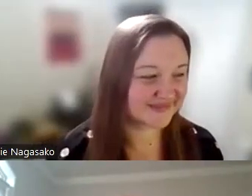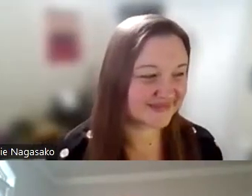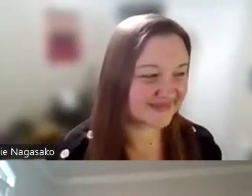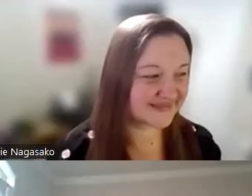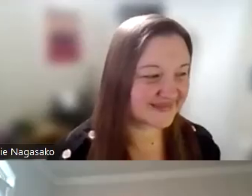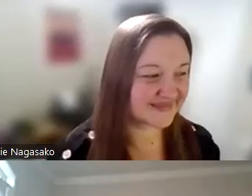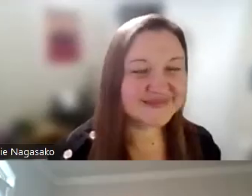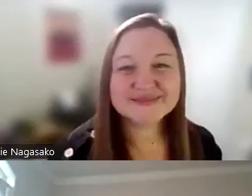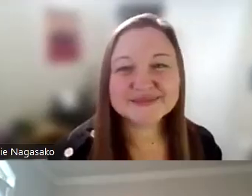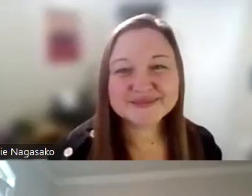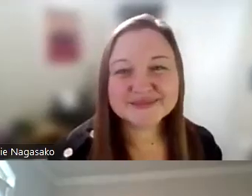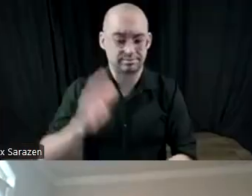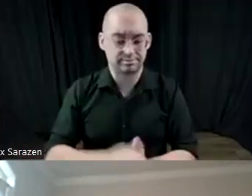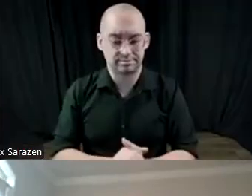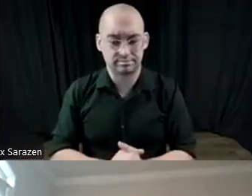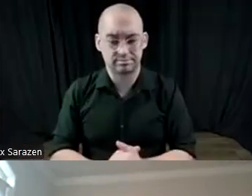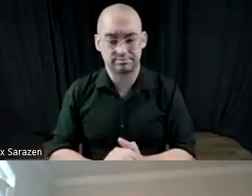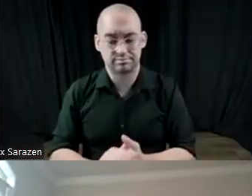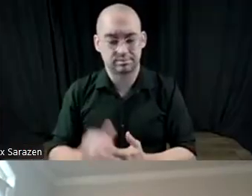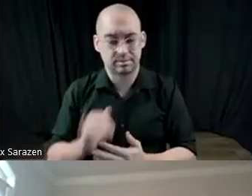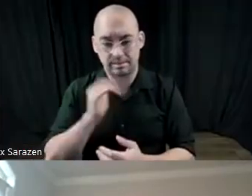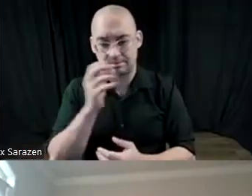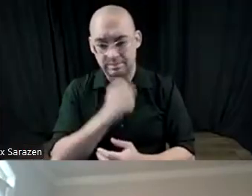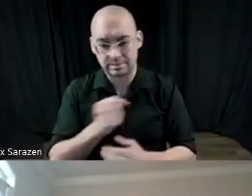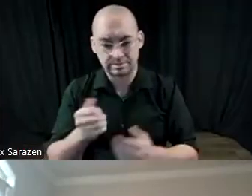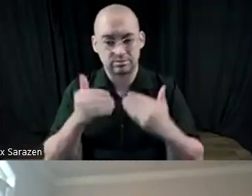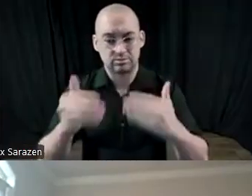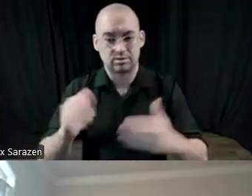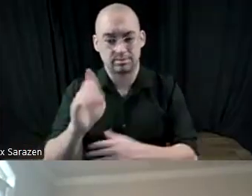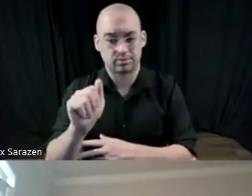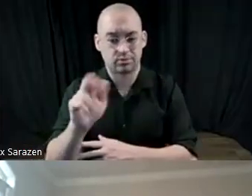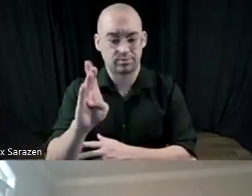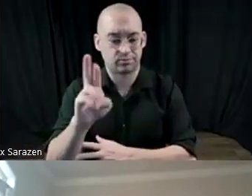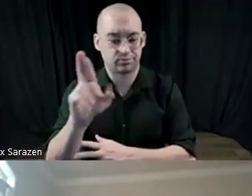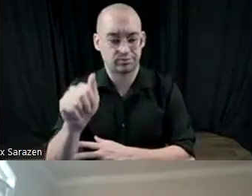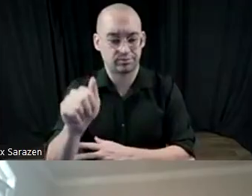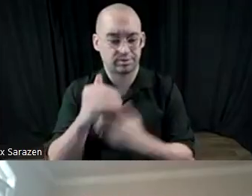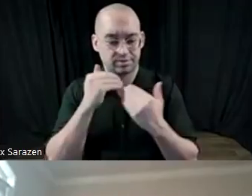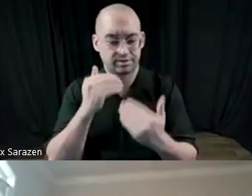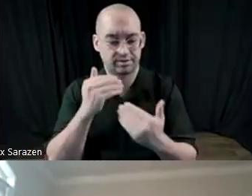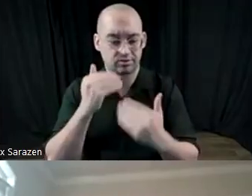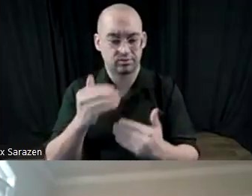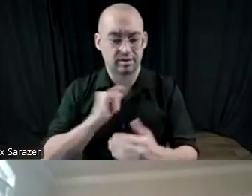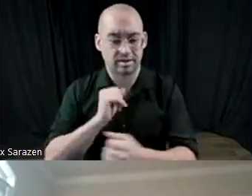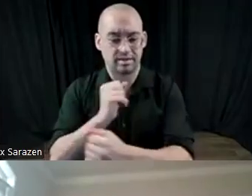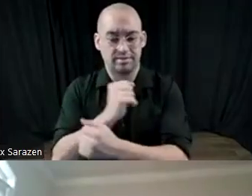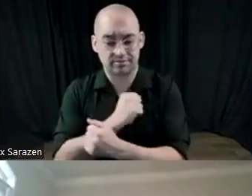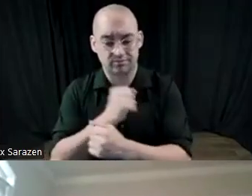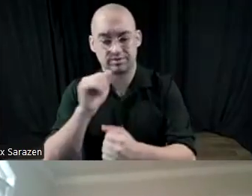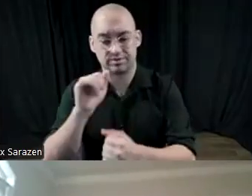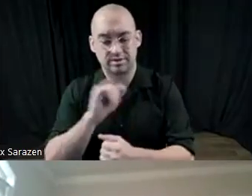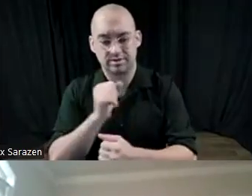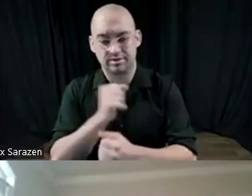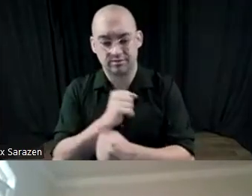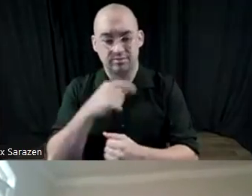okay. I don't know why I missed that. Barbara, go for it. Thanks. I mean, I love the